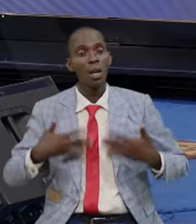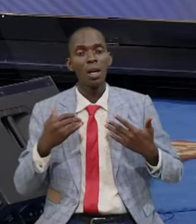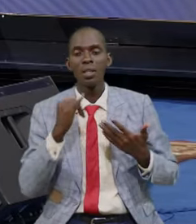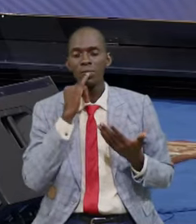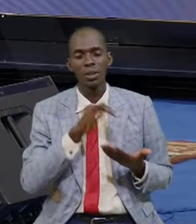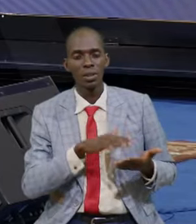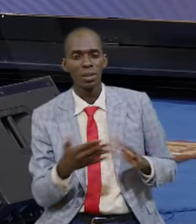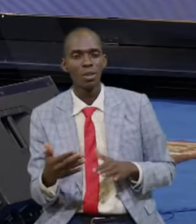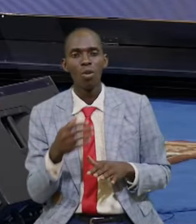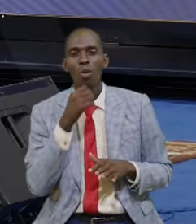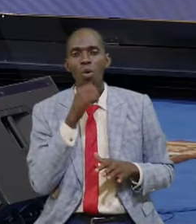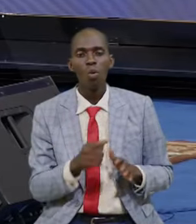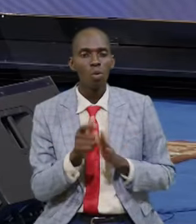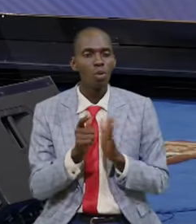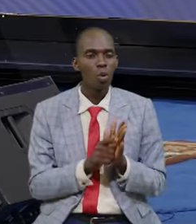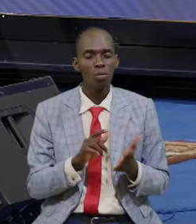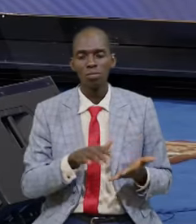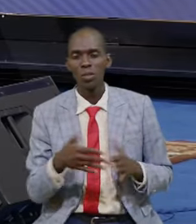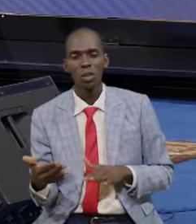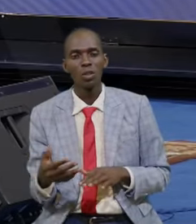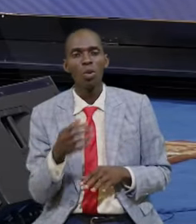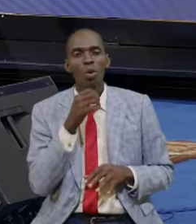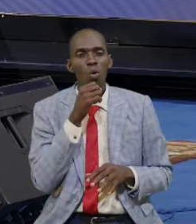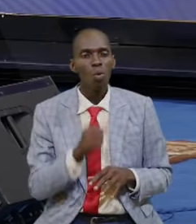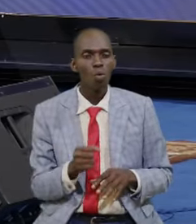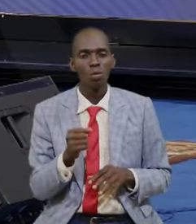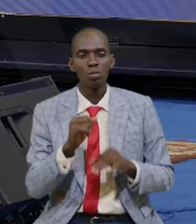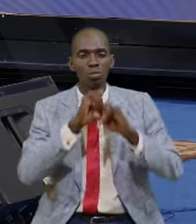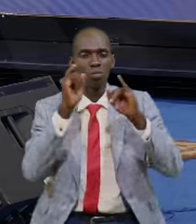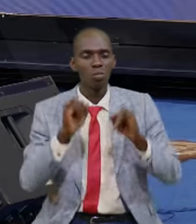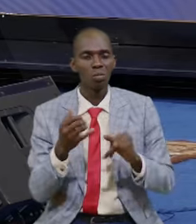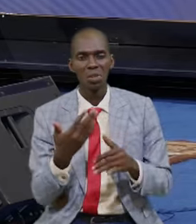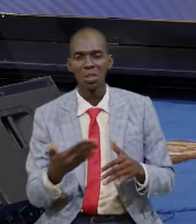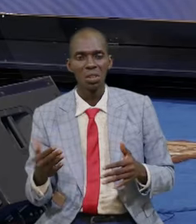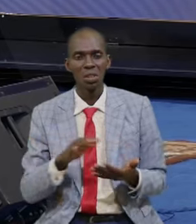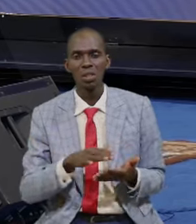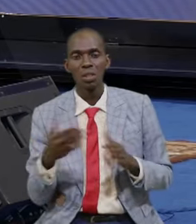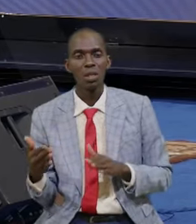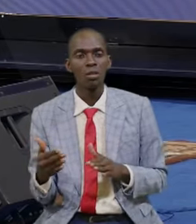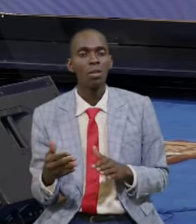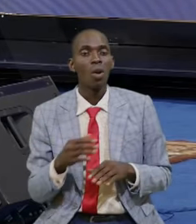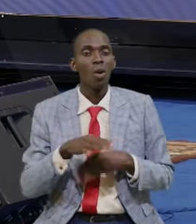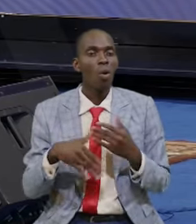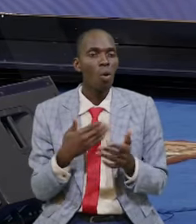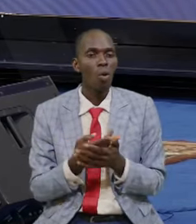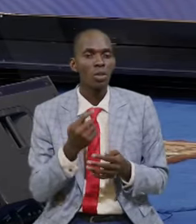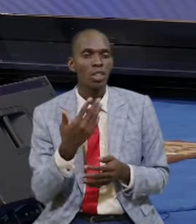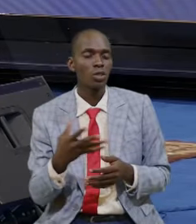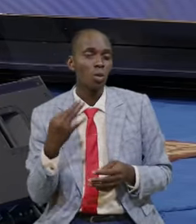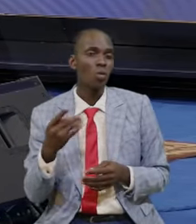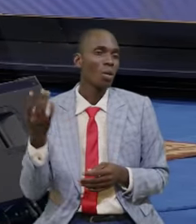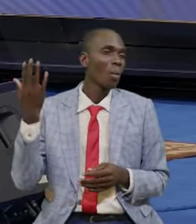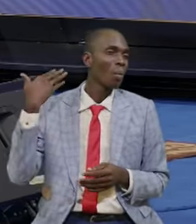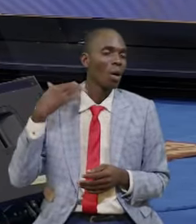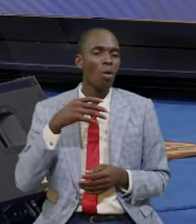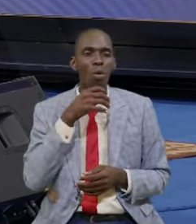law dead. Old ritual dead. Old ceremonies dead. Everything of the past, old